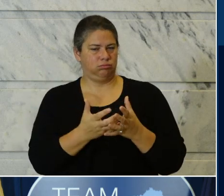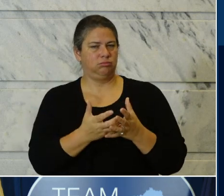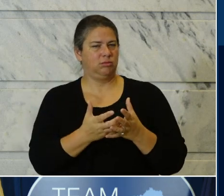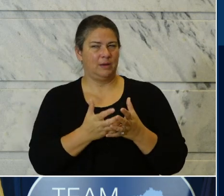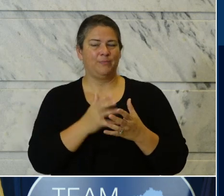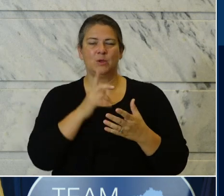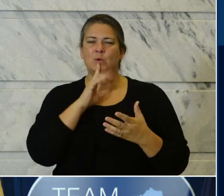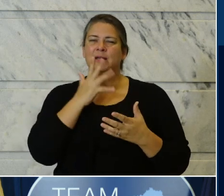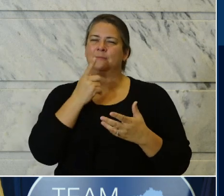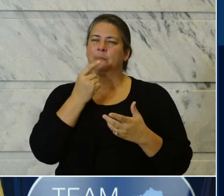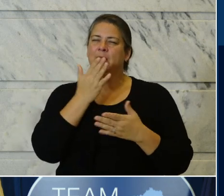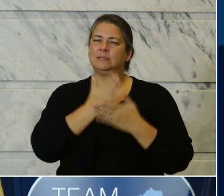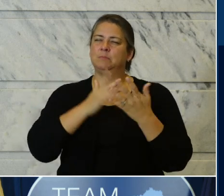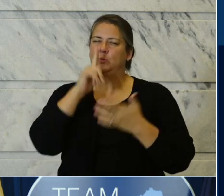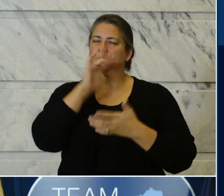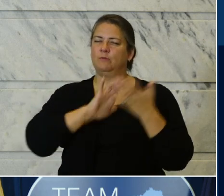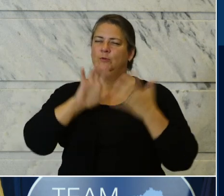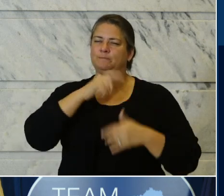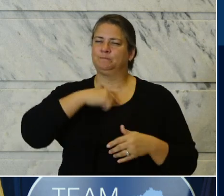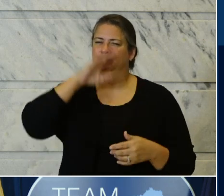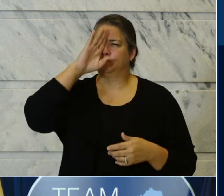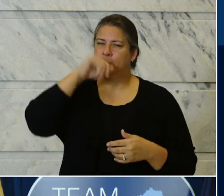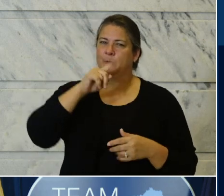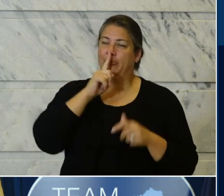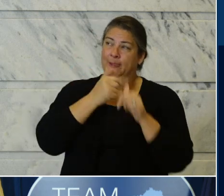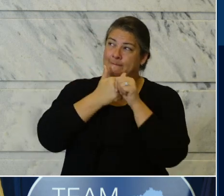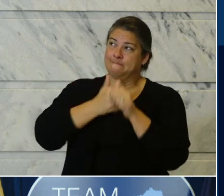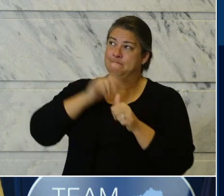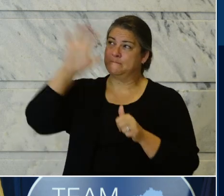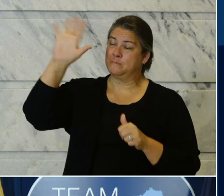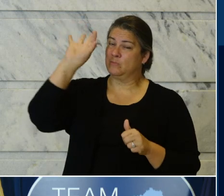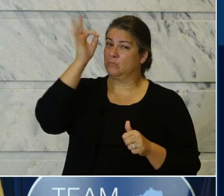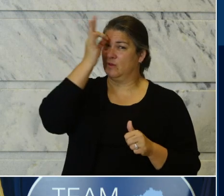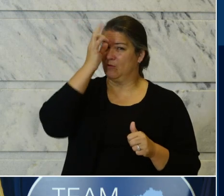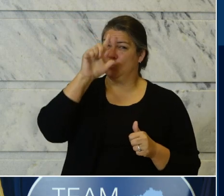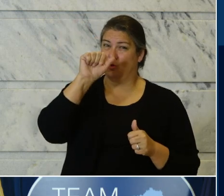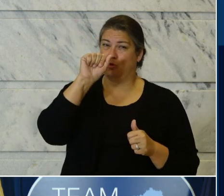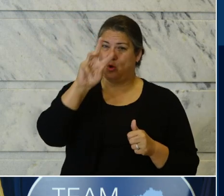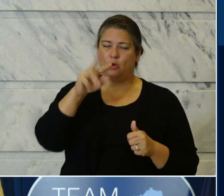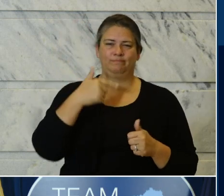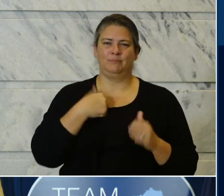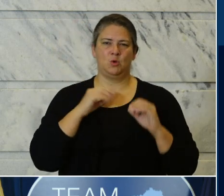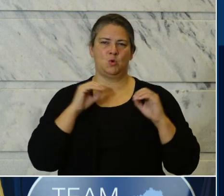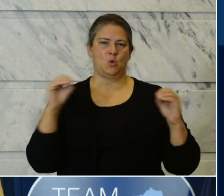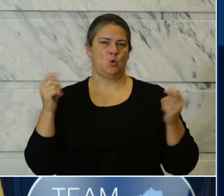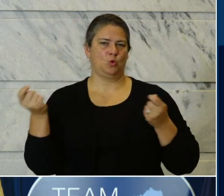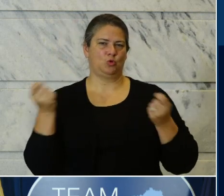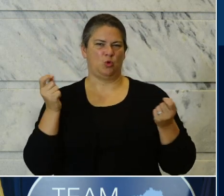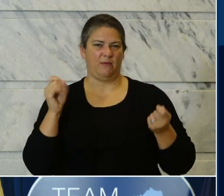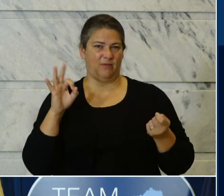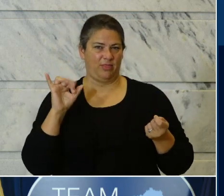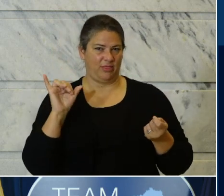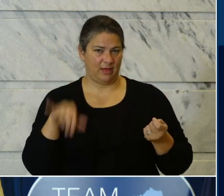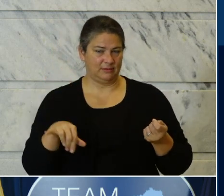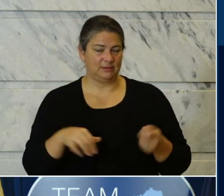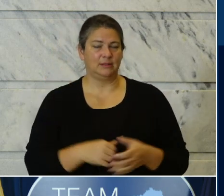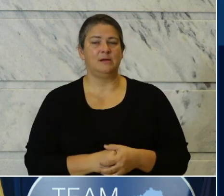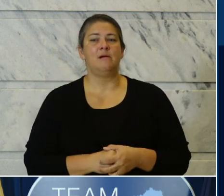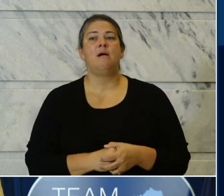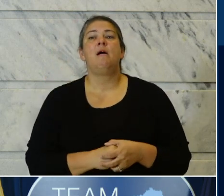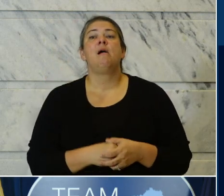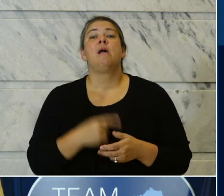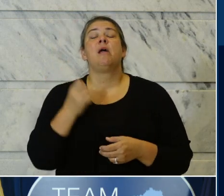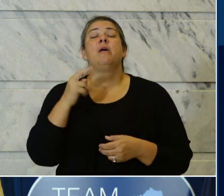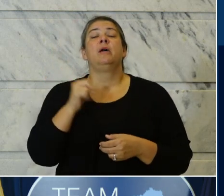federal law, where other than authorizing the program, we don't have any say in that. And then we will give